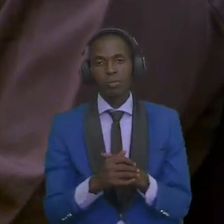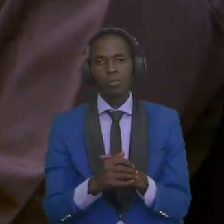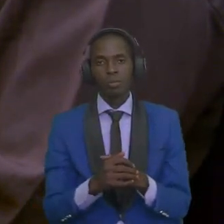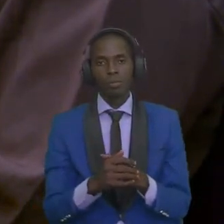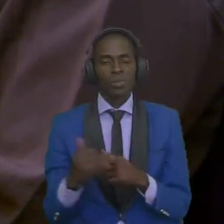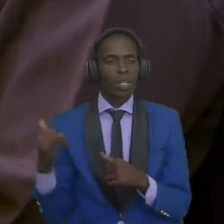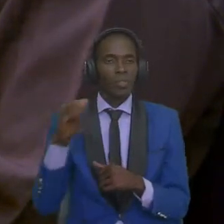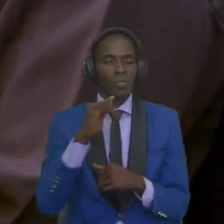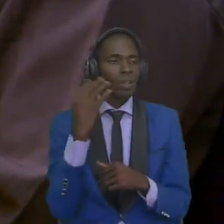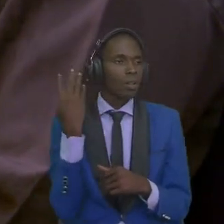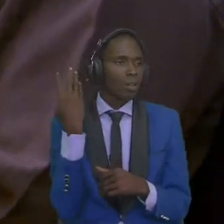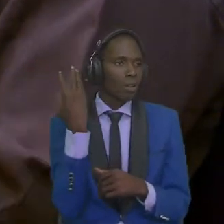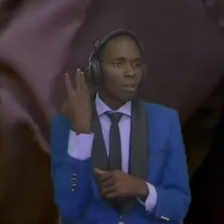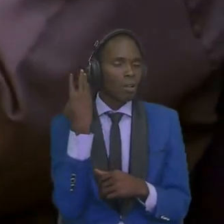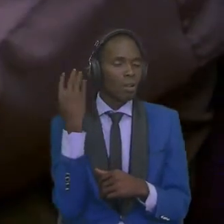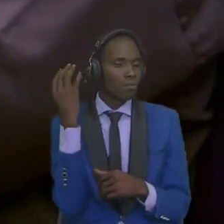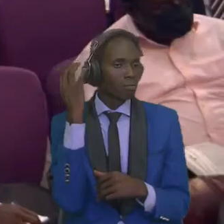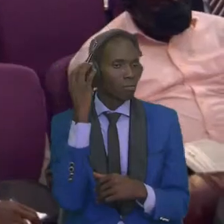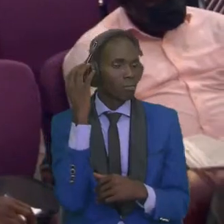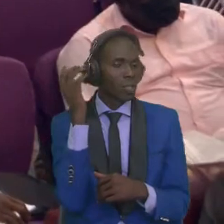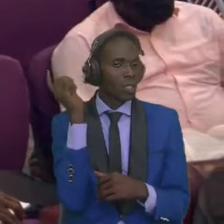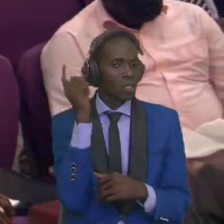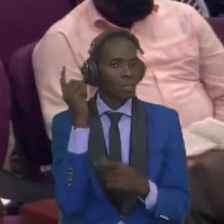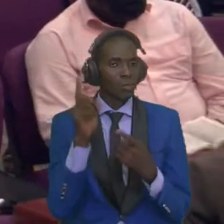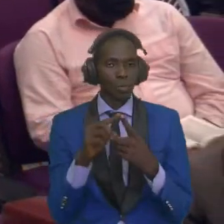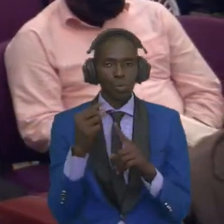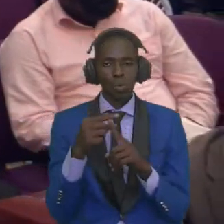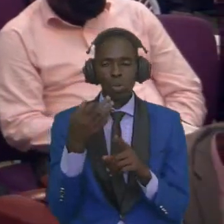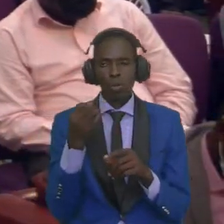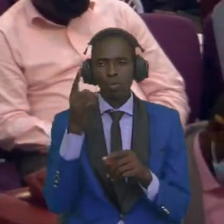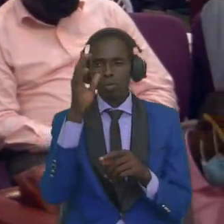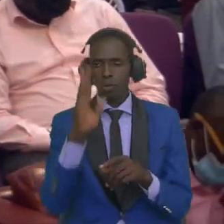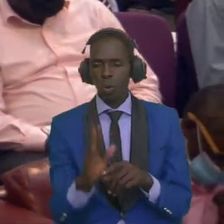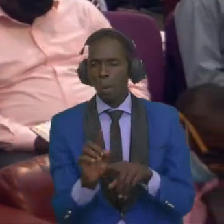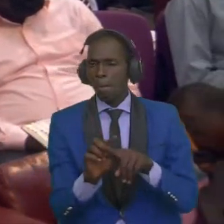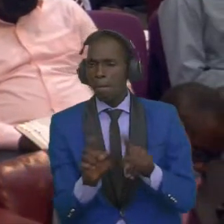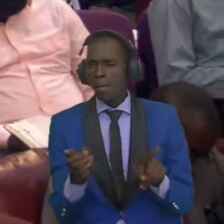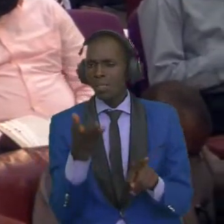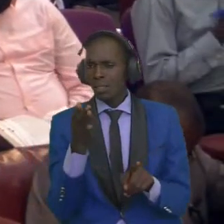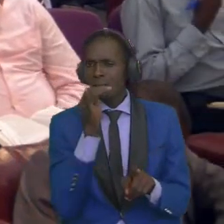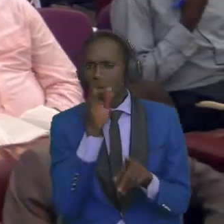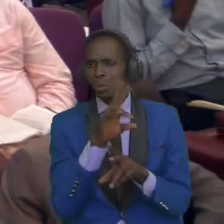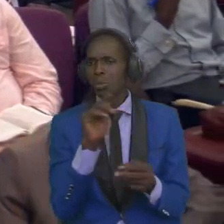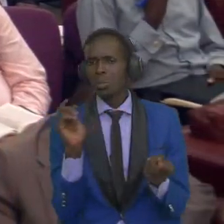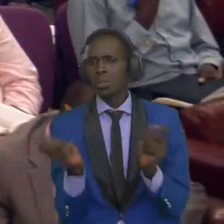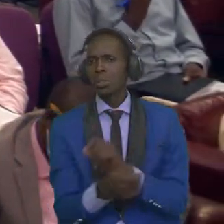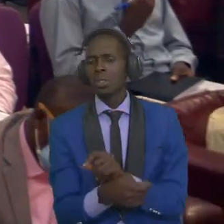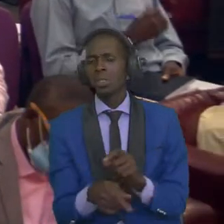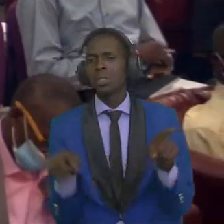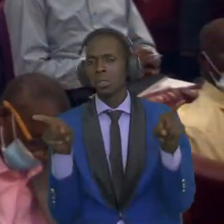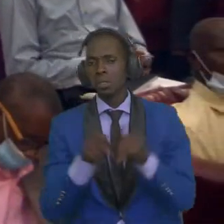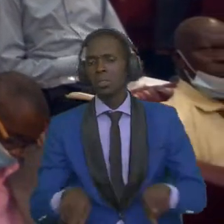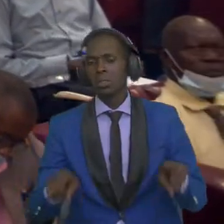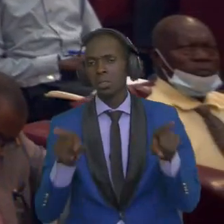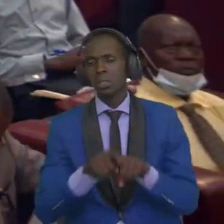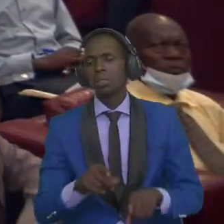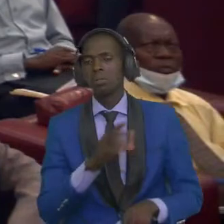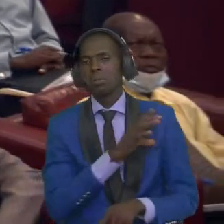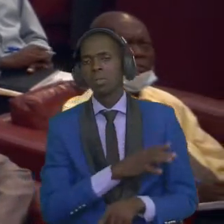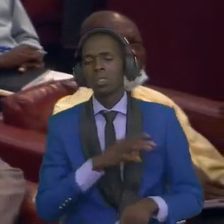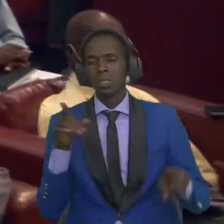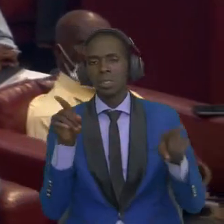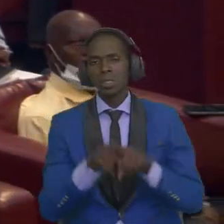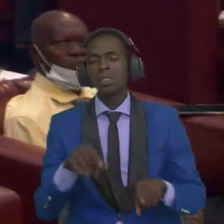they hear the word of God, and there's no change, and there's no transformation, and there is no evidence of a